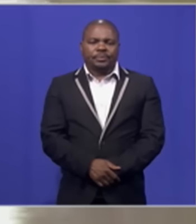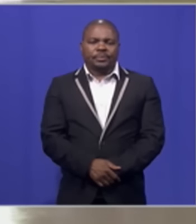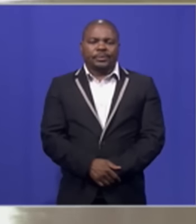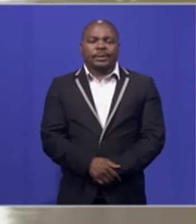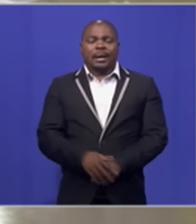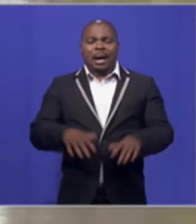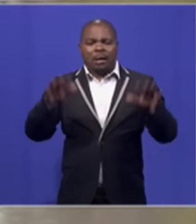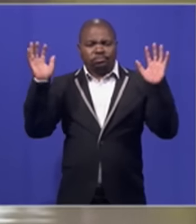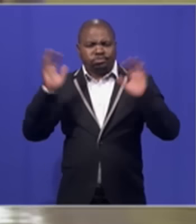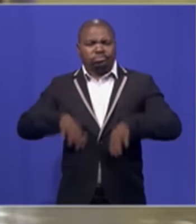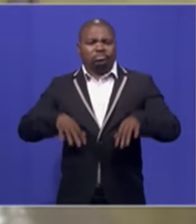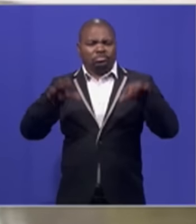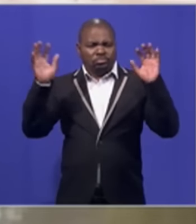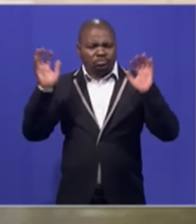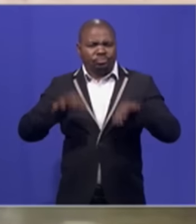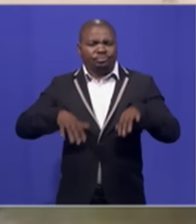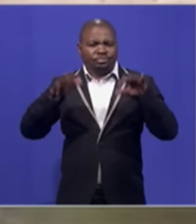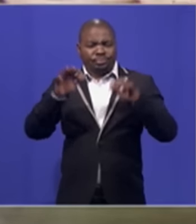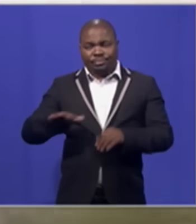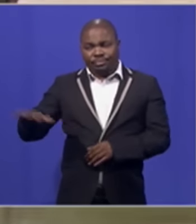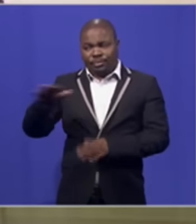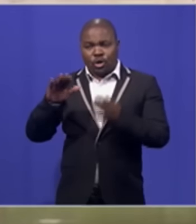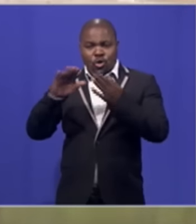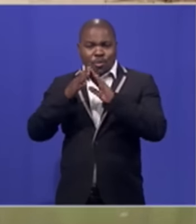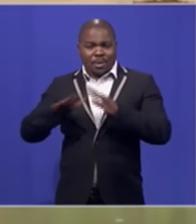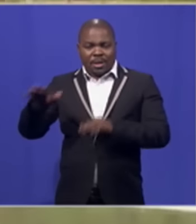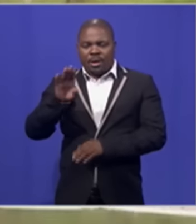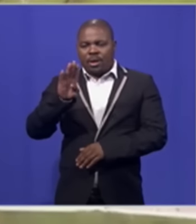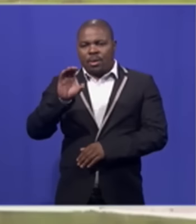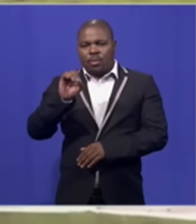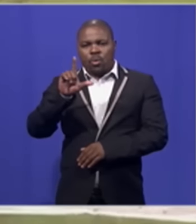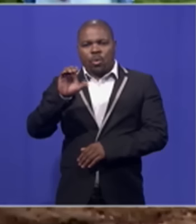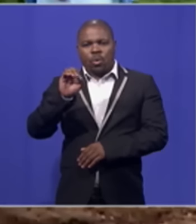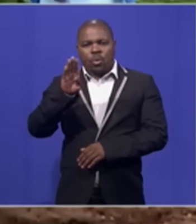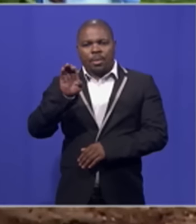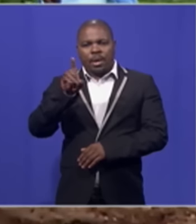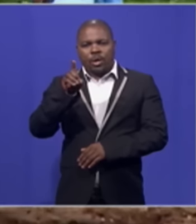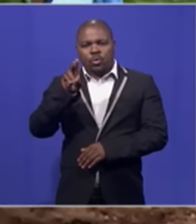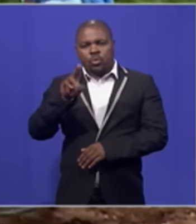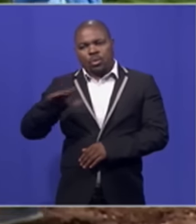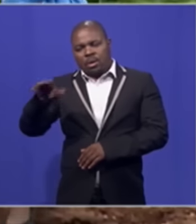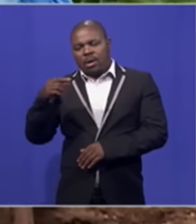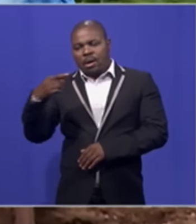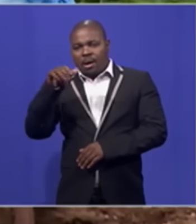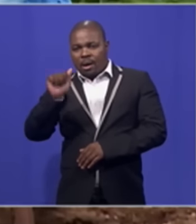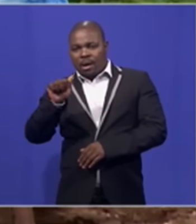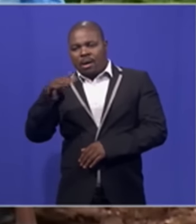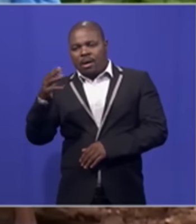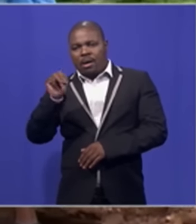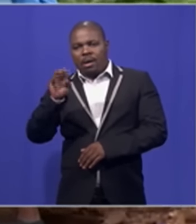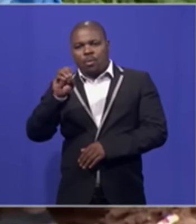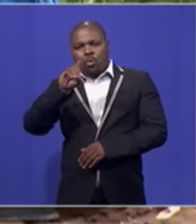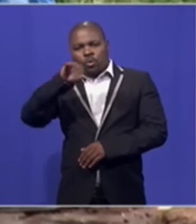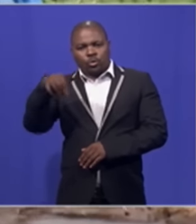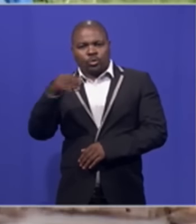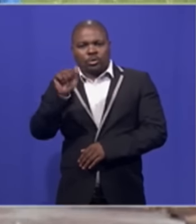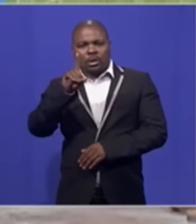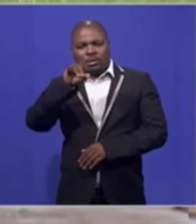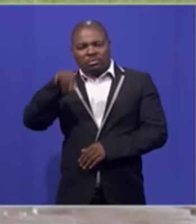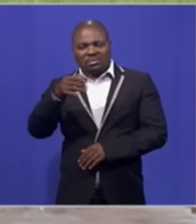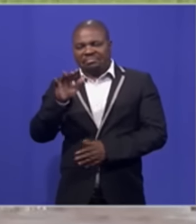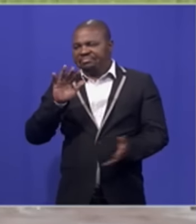Dipula tša matla ka dibe di hlotse ditšhitišo maphelong a badudi ba Bolobedu Kgamojatji. Se ke ka ge dipula le mafula a tšwela pele go senya mafelo